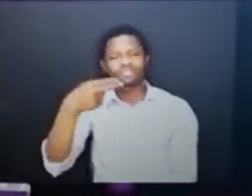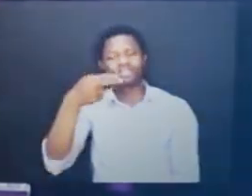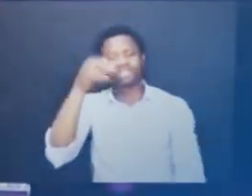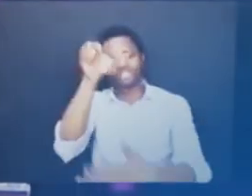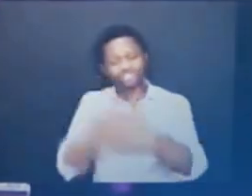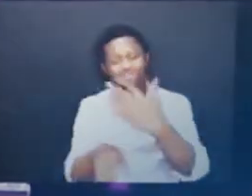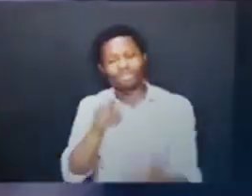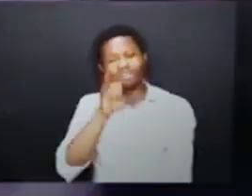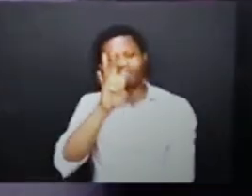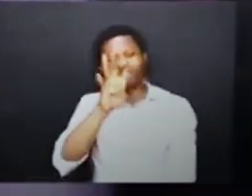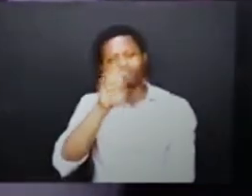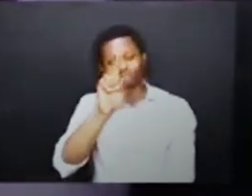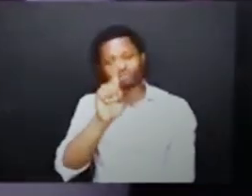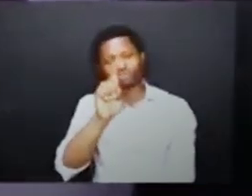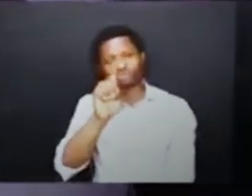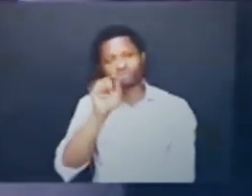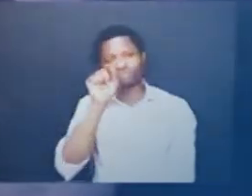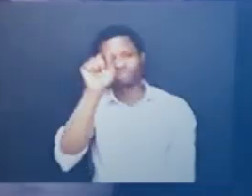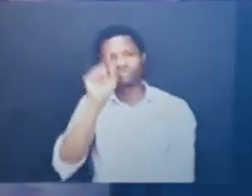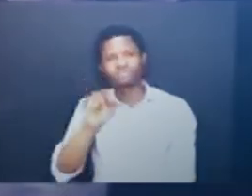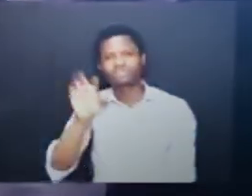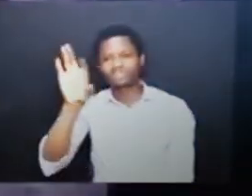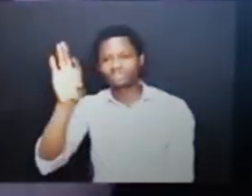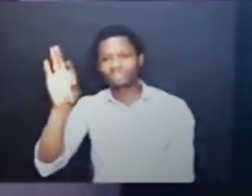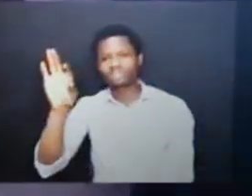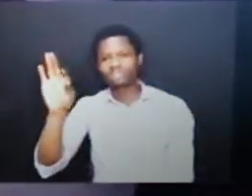9. Said, listen to God.